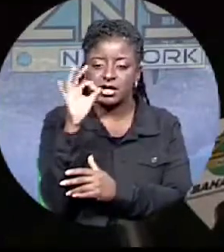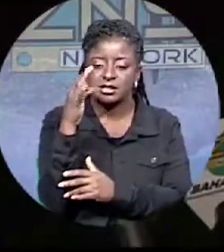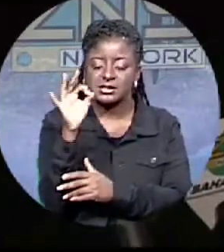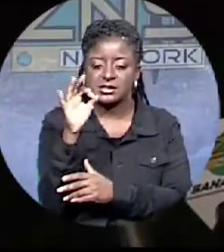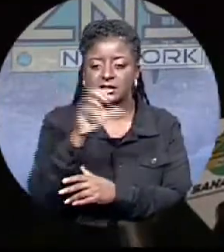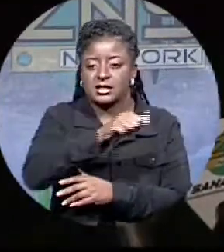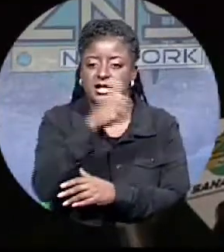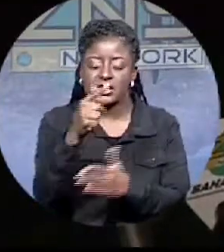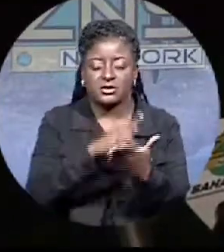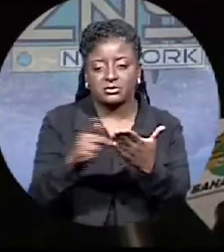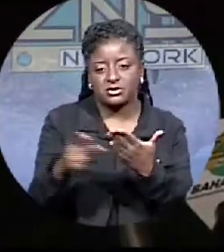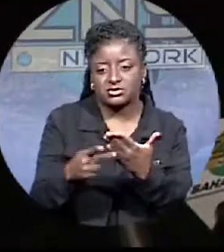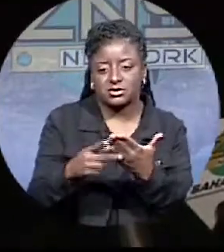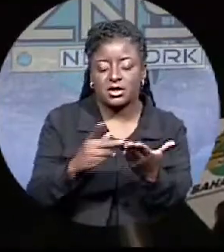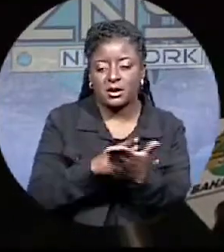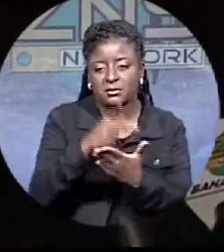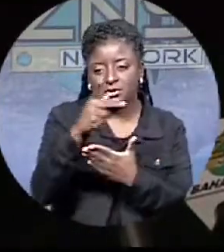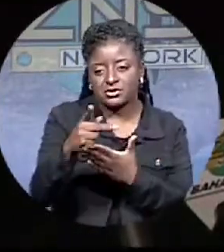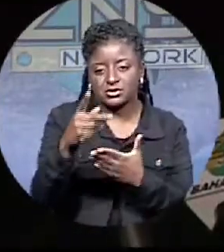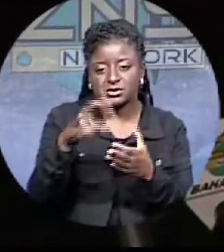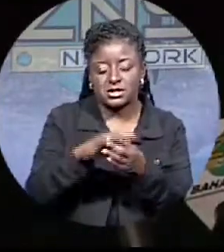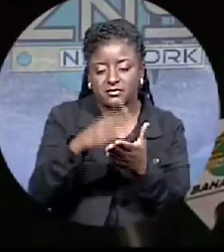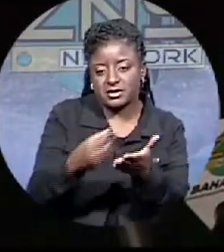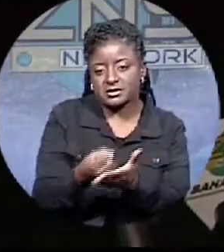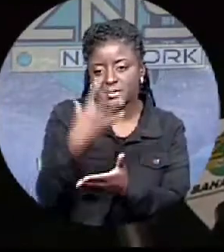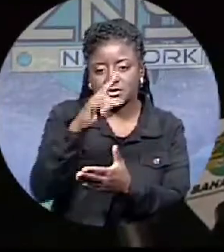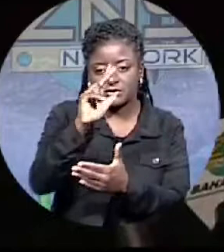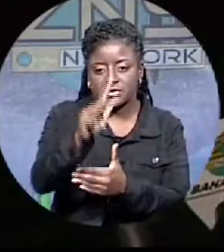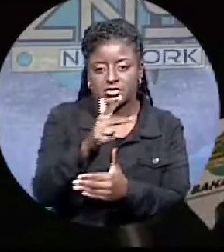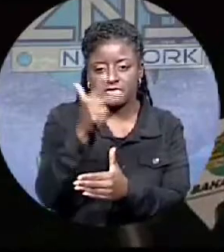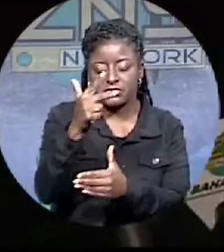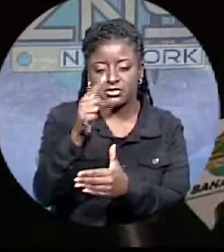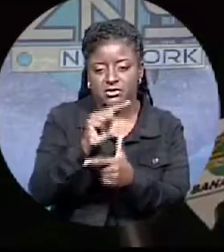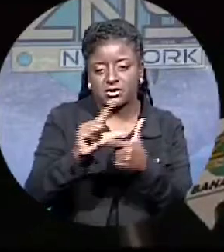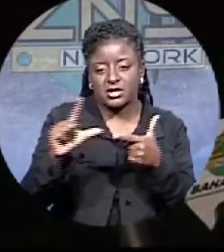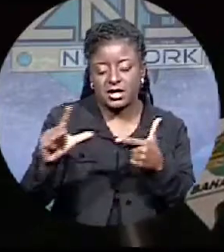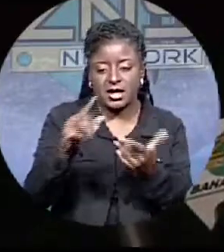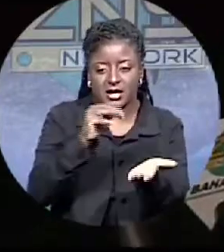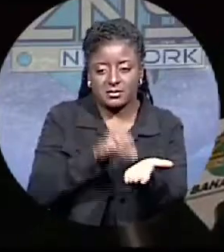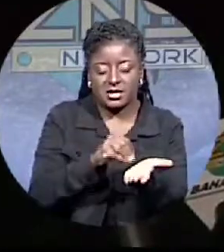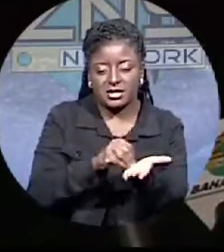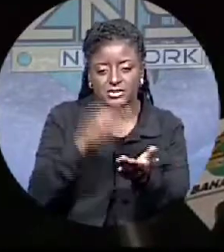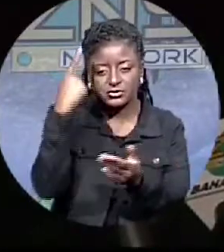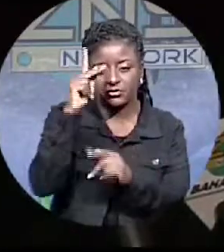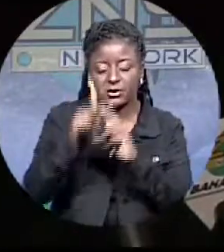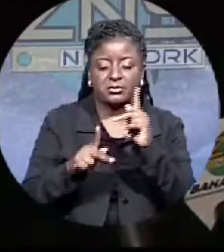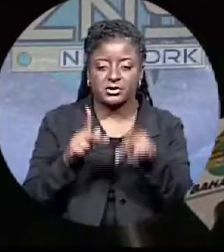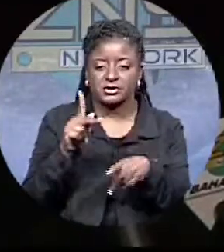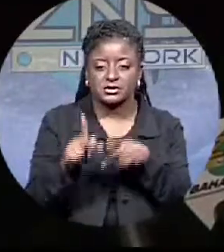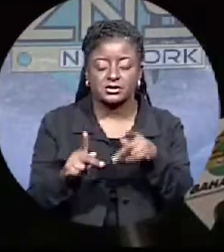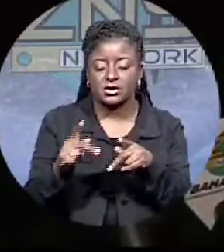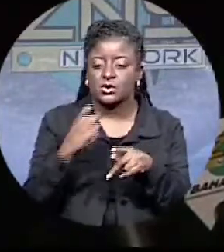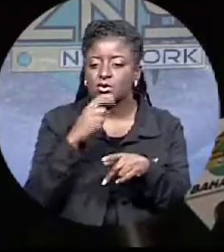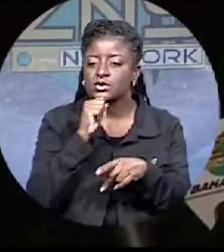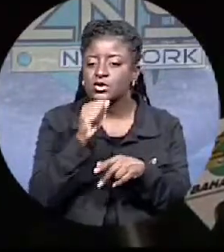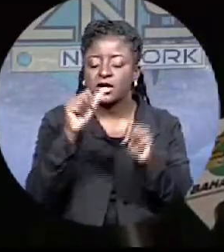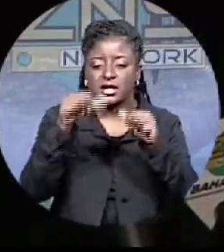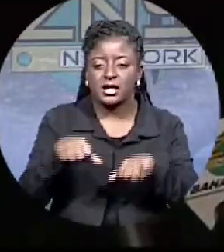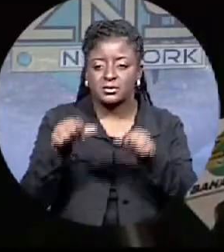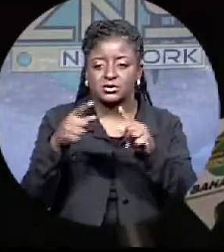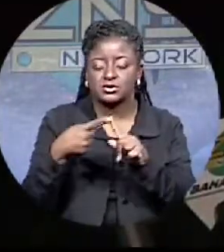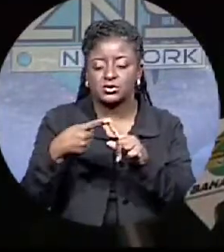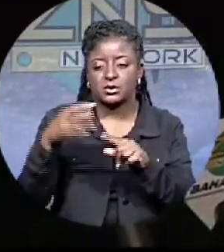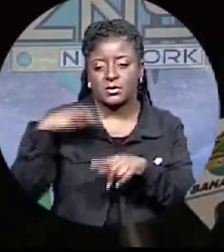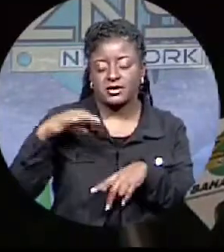of the ball is the purchase of expensive third-line medication for persons who are unable to benefit from